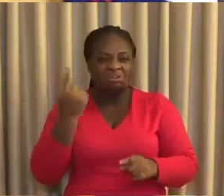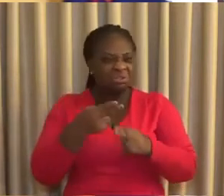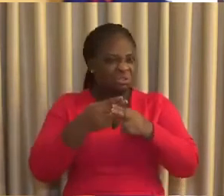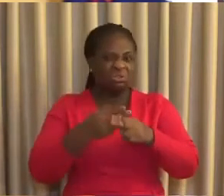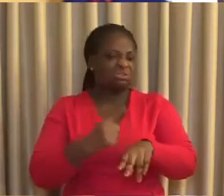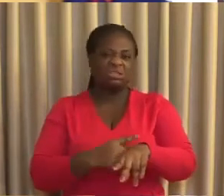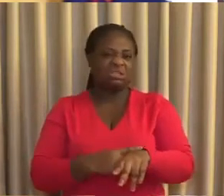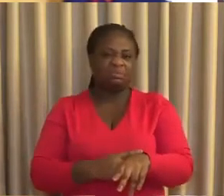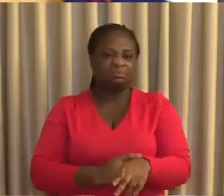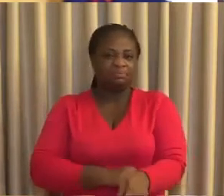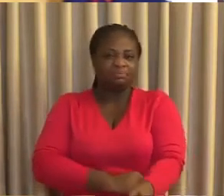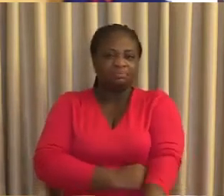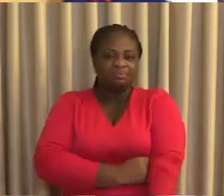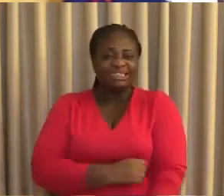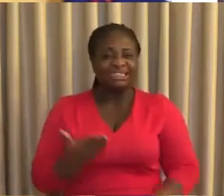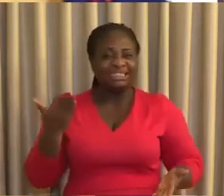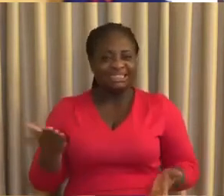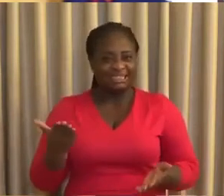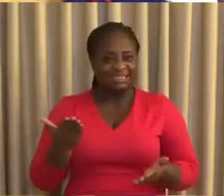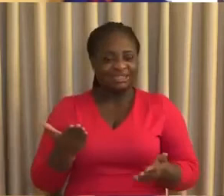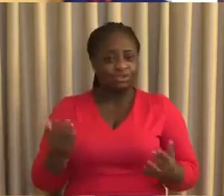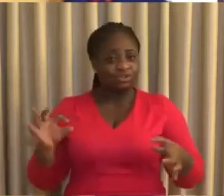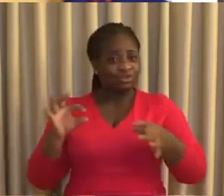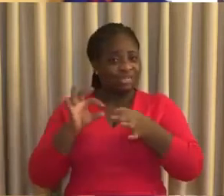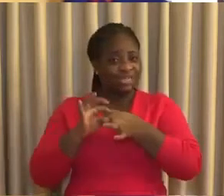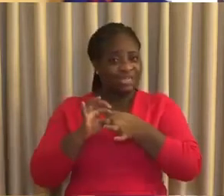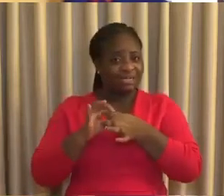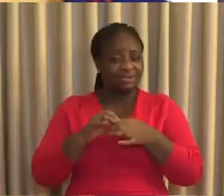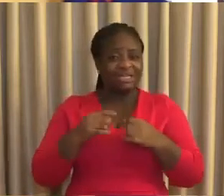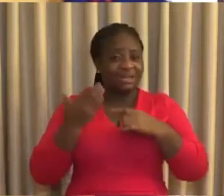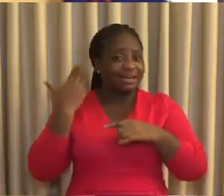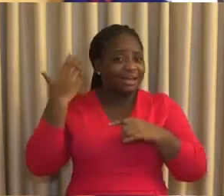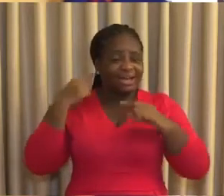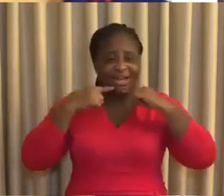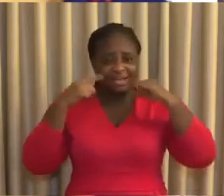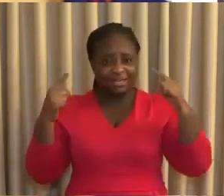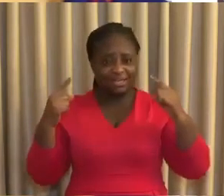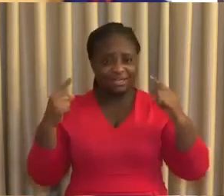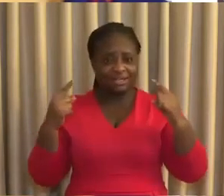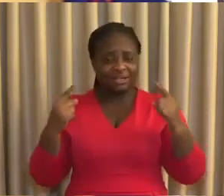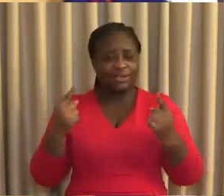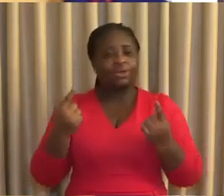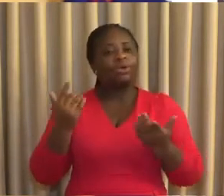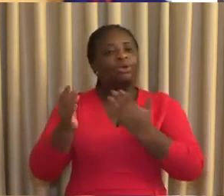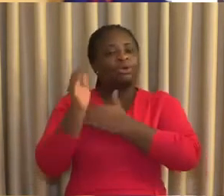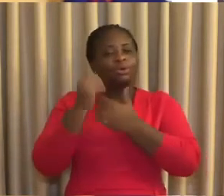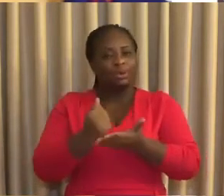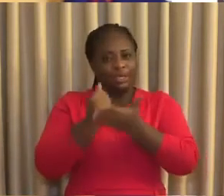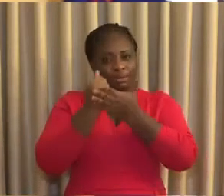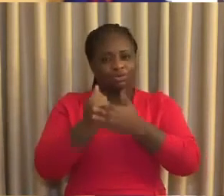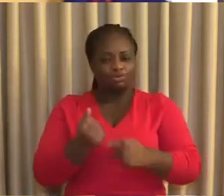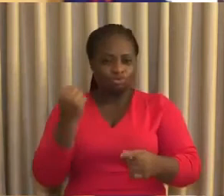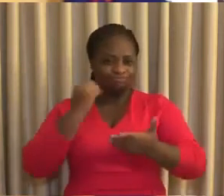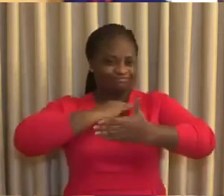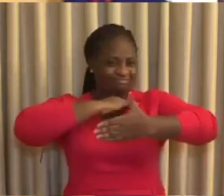measures, together with those earlier announced, are what will help us defeat the virus. And we must